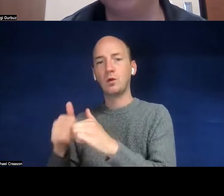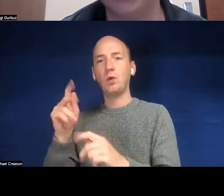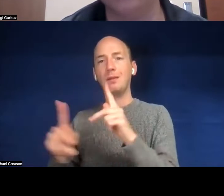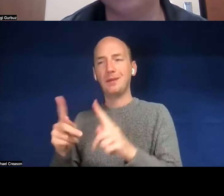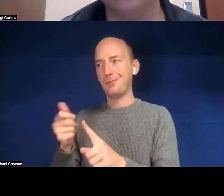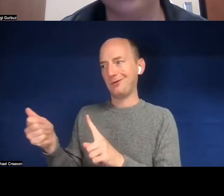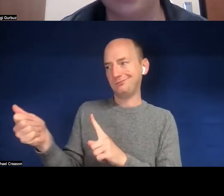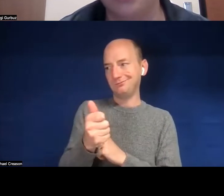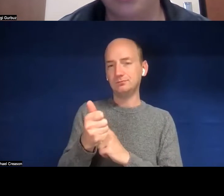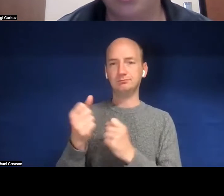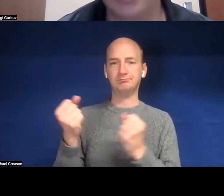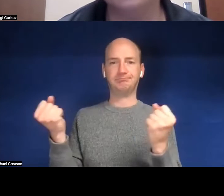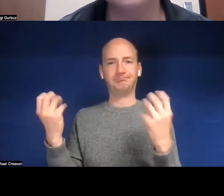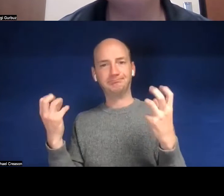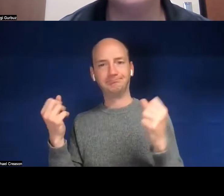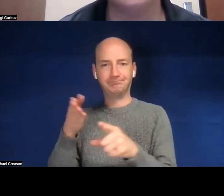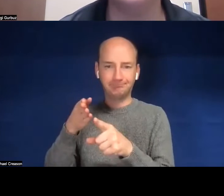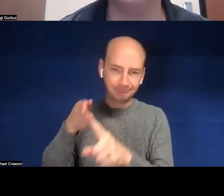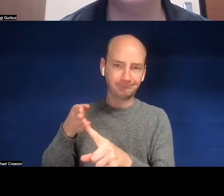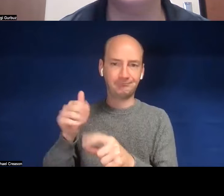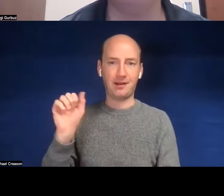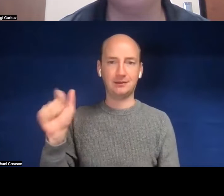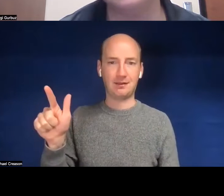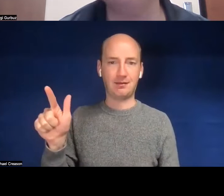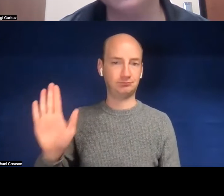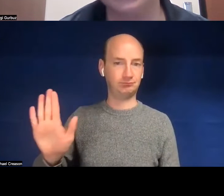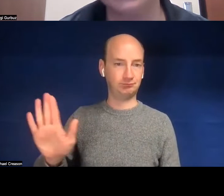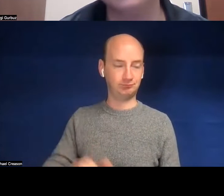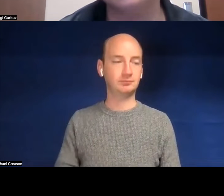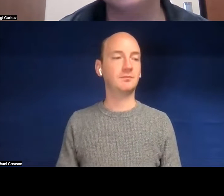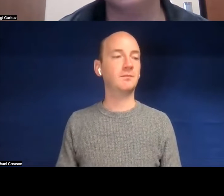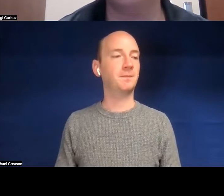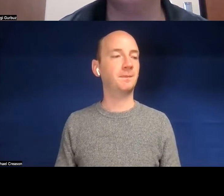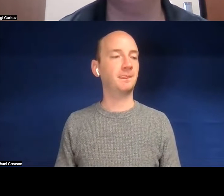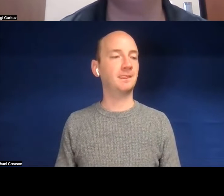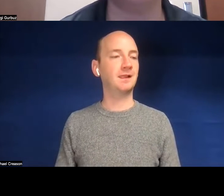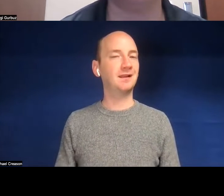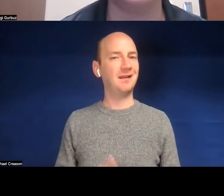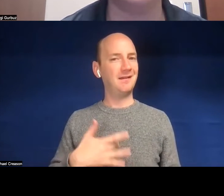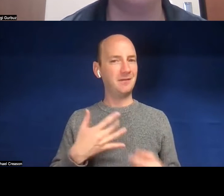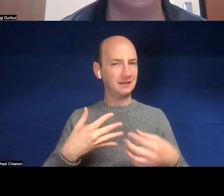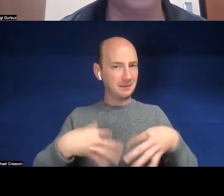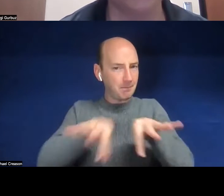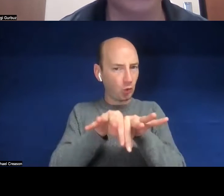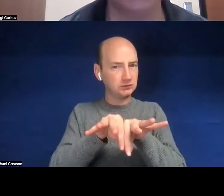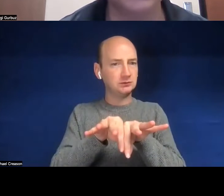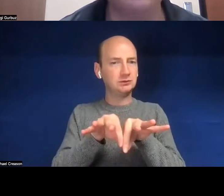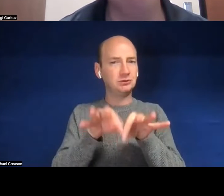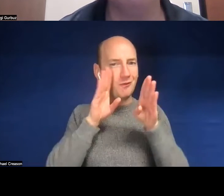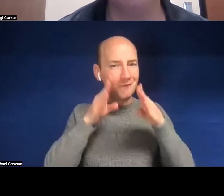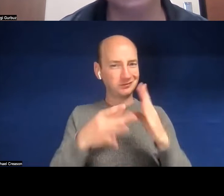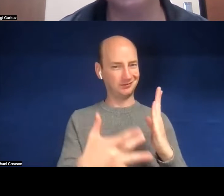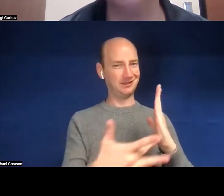mode of communication. I think it's important to emphasize the technology interaction aspect of this